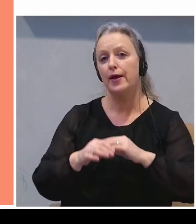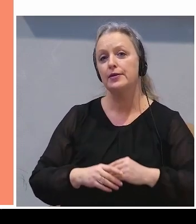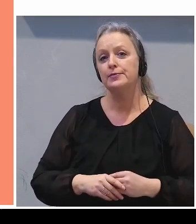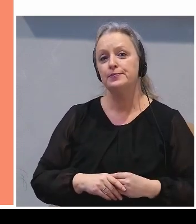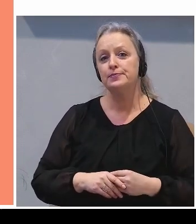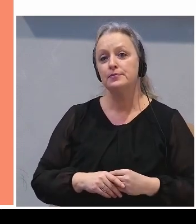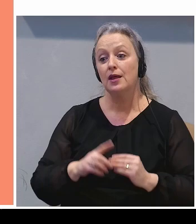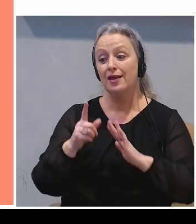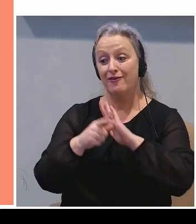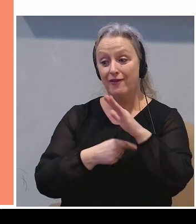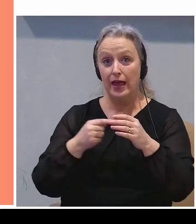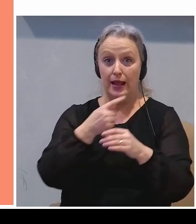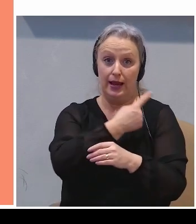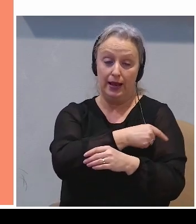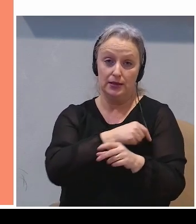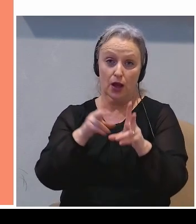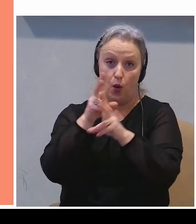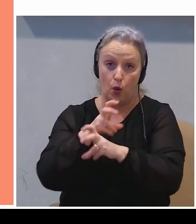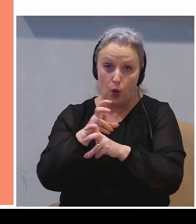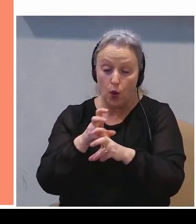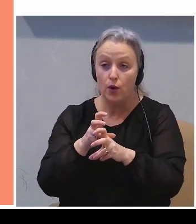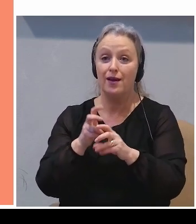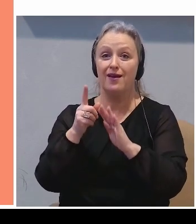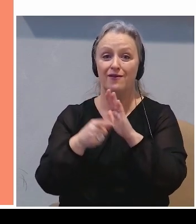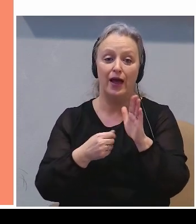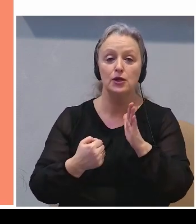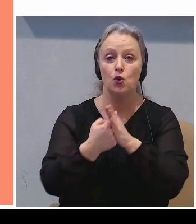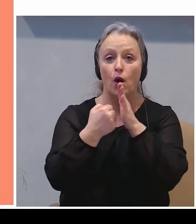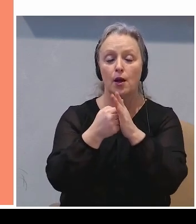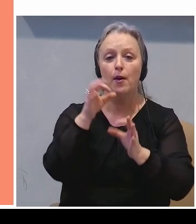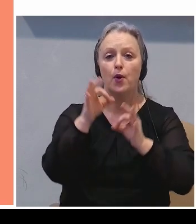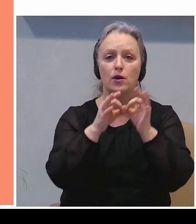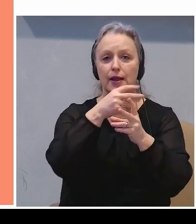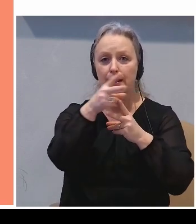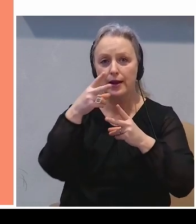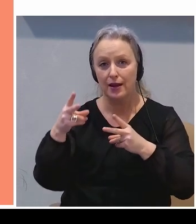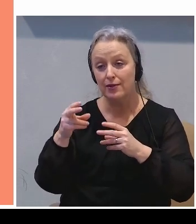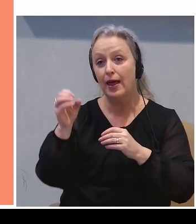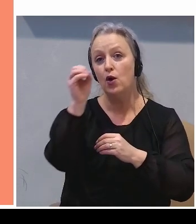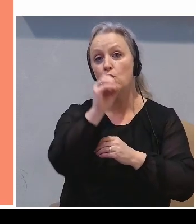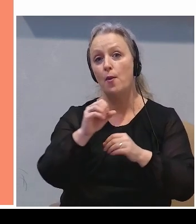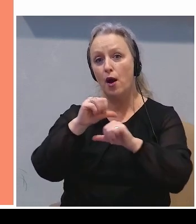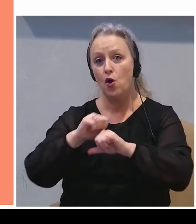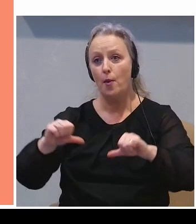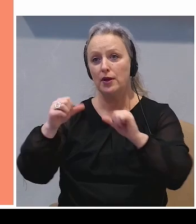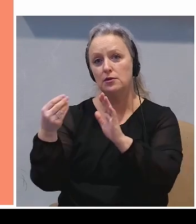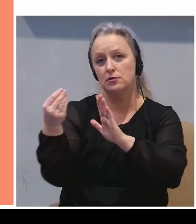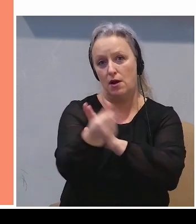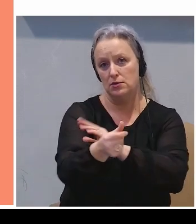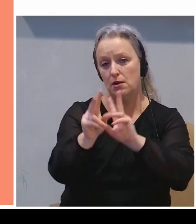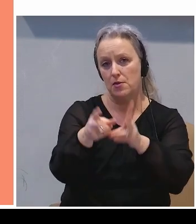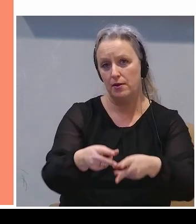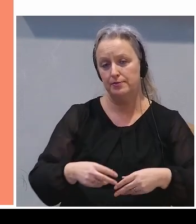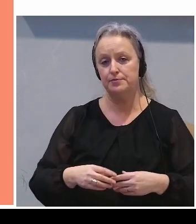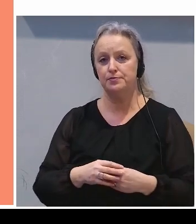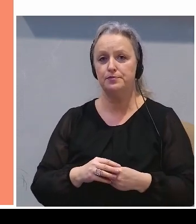many times by the European Commission just to develop in general the capacity in Europe to run for clinical research in general, and if they are